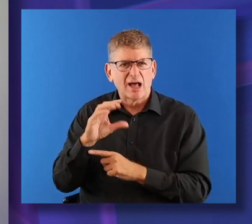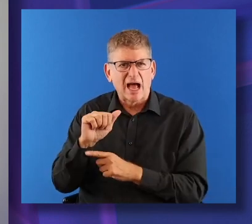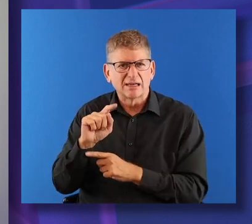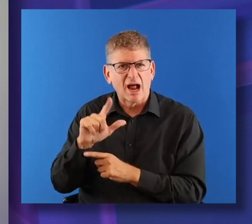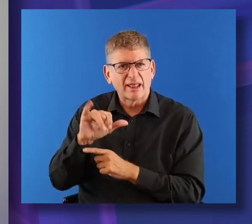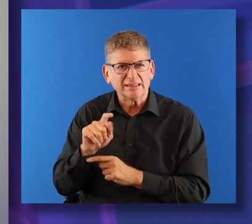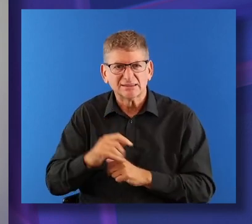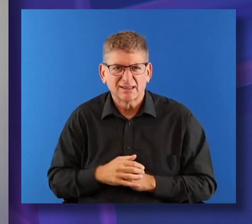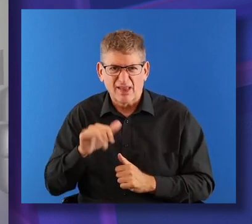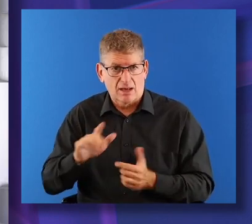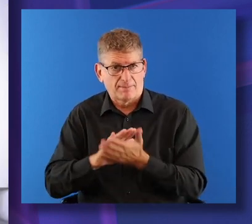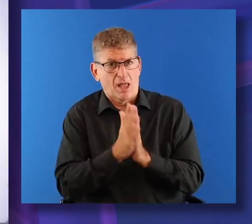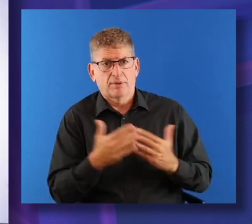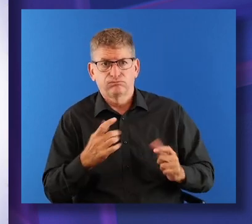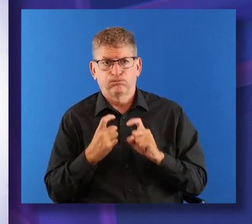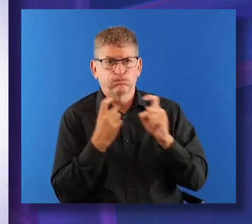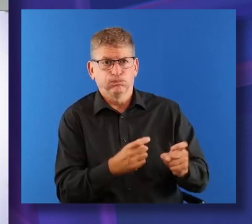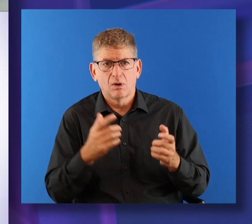negative processes.